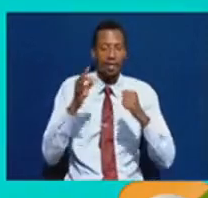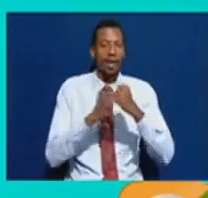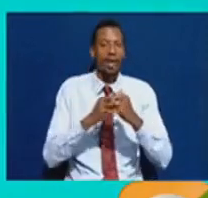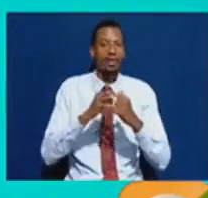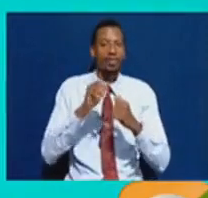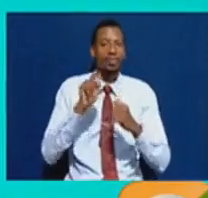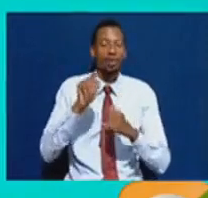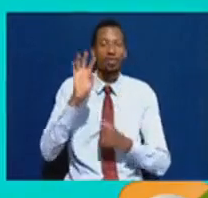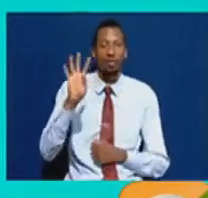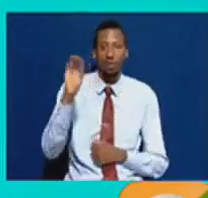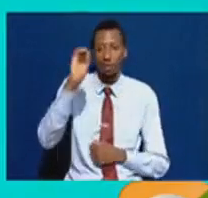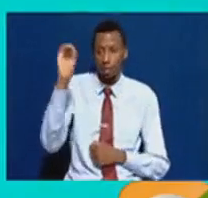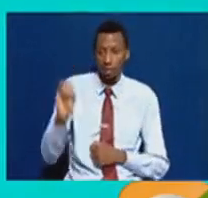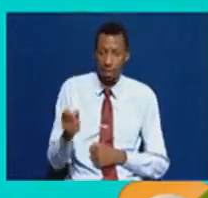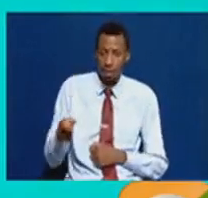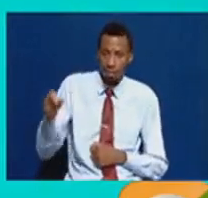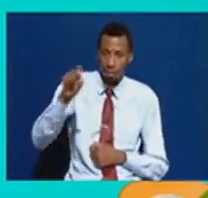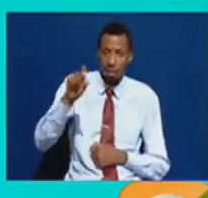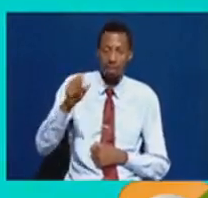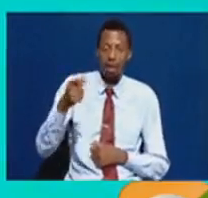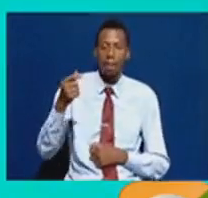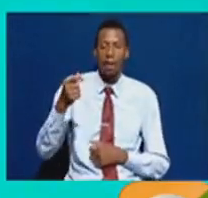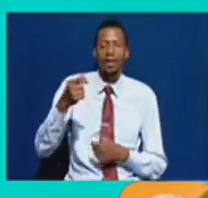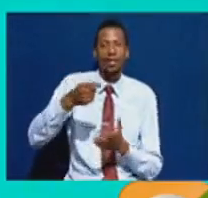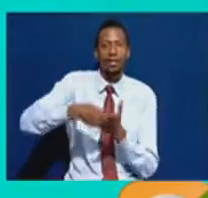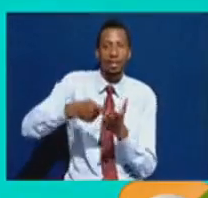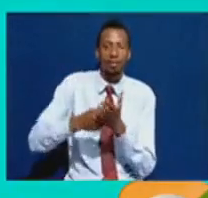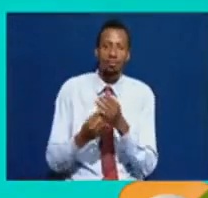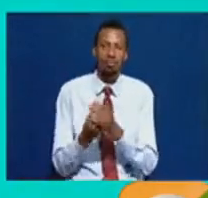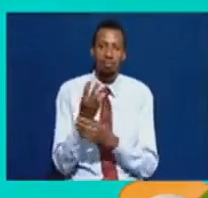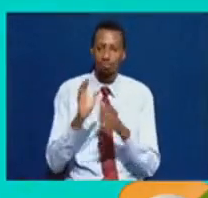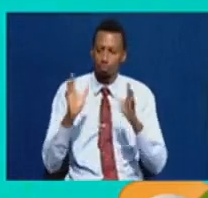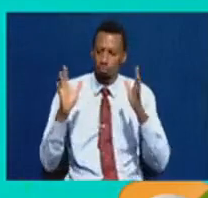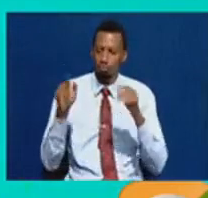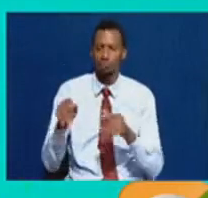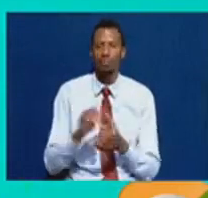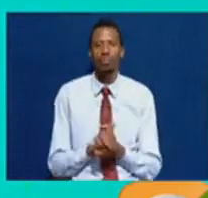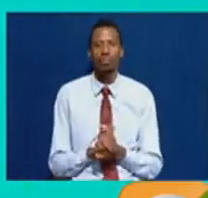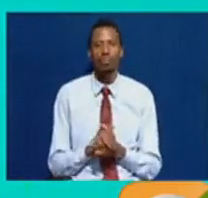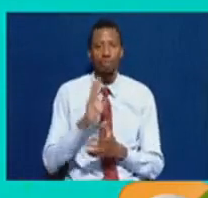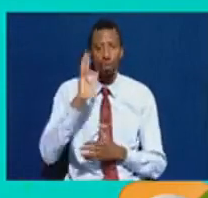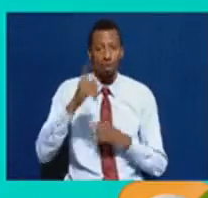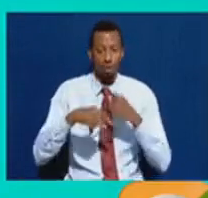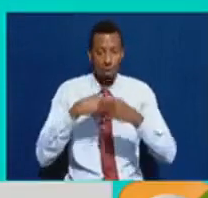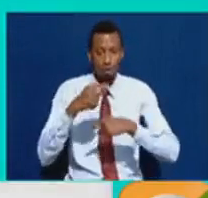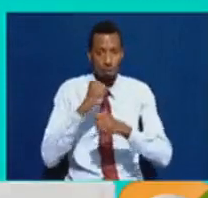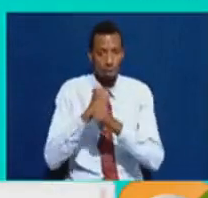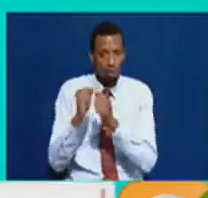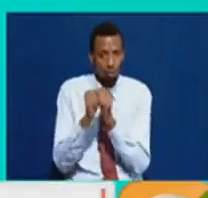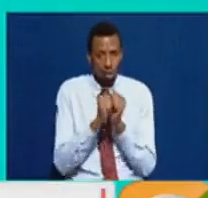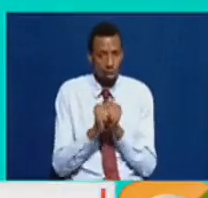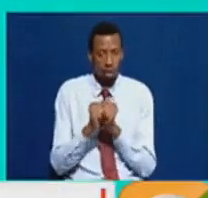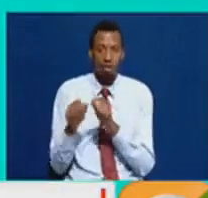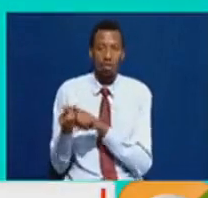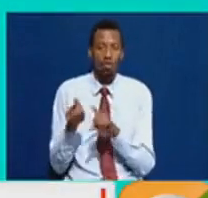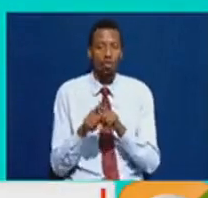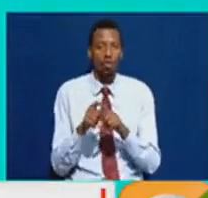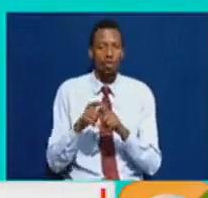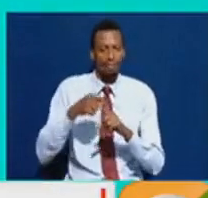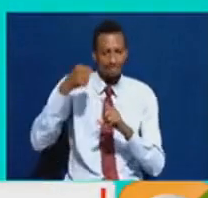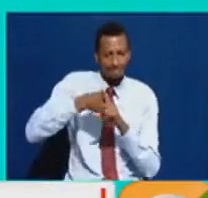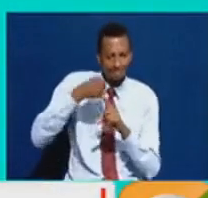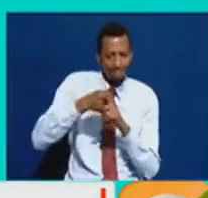in revenue growth. And this is truly recommendable. We shall continue working together and intensify our revenue